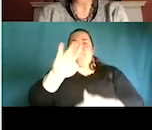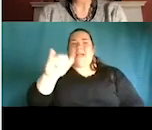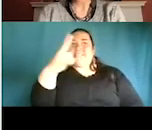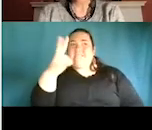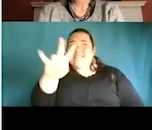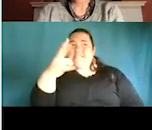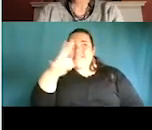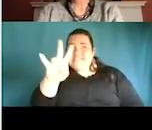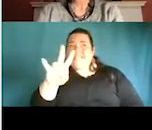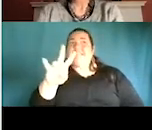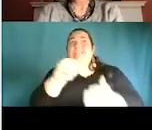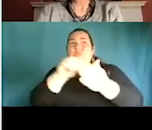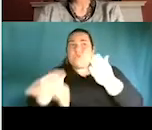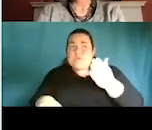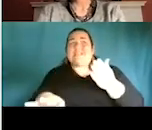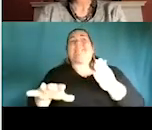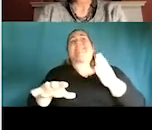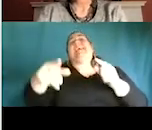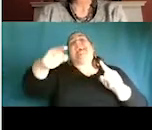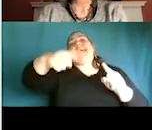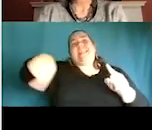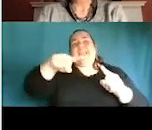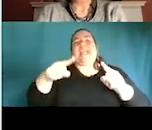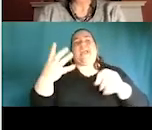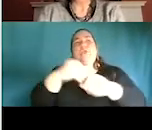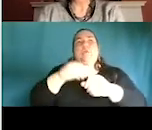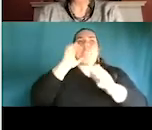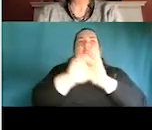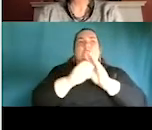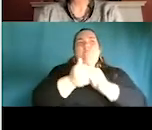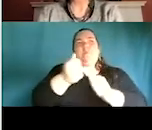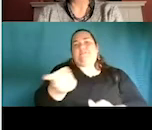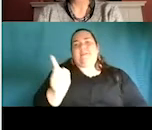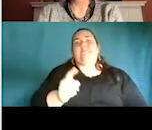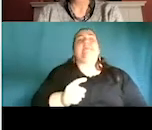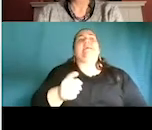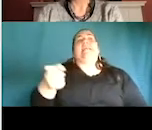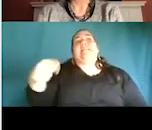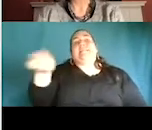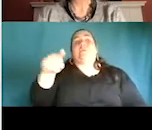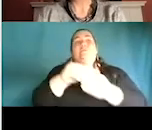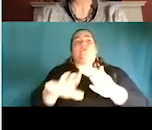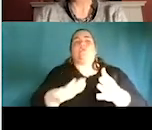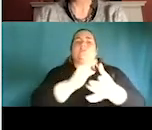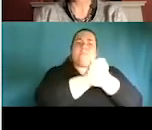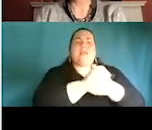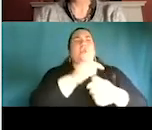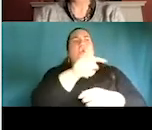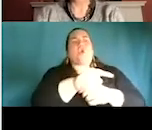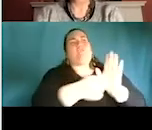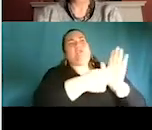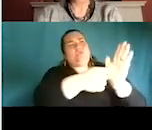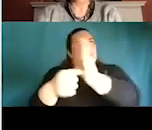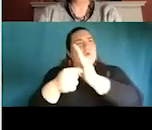them. Students commented on her talent for demystifying the hidden curriculum or the backstage workings of